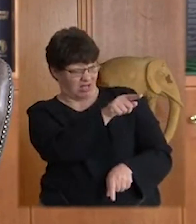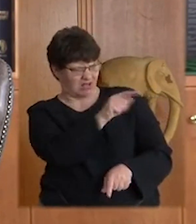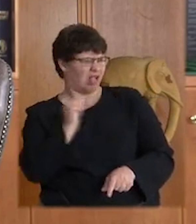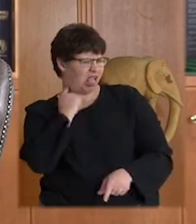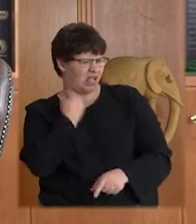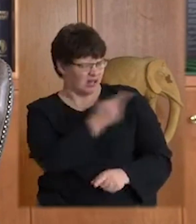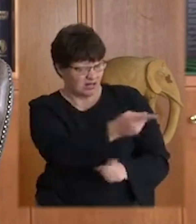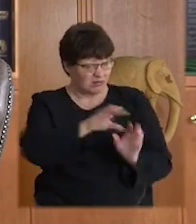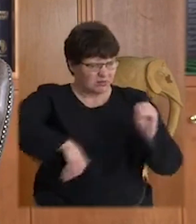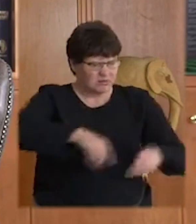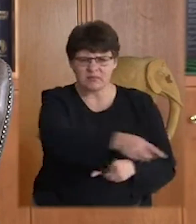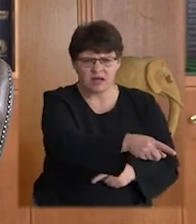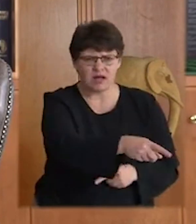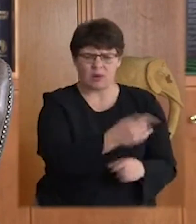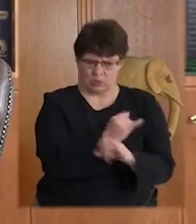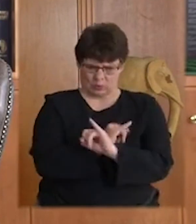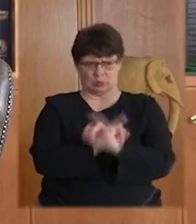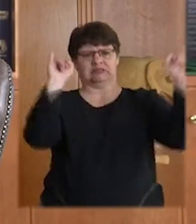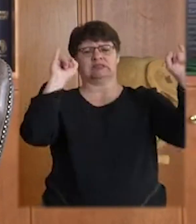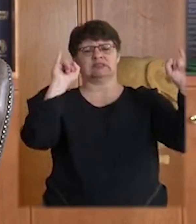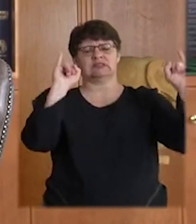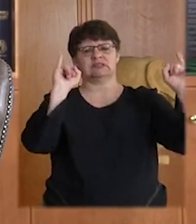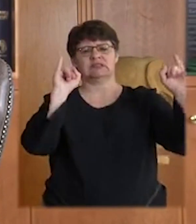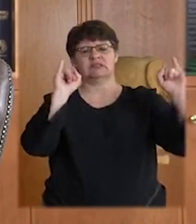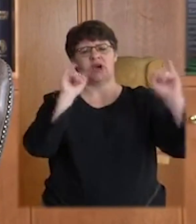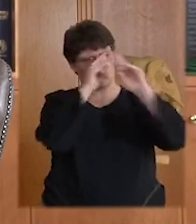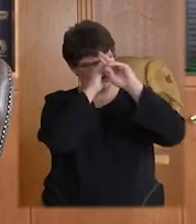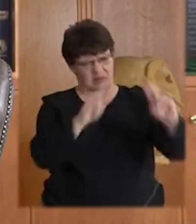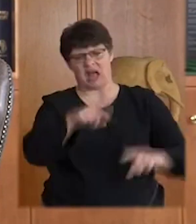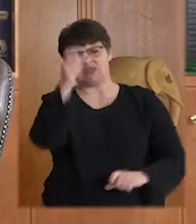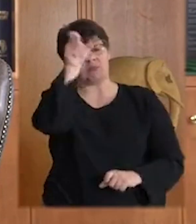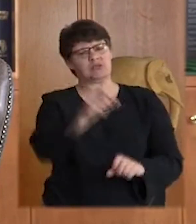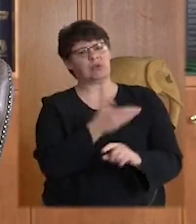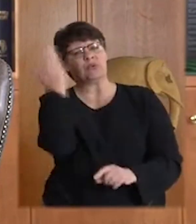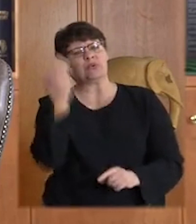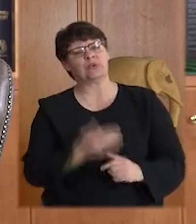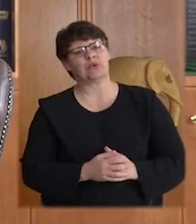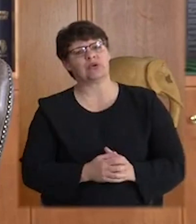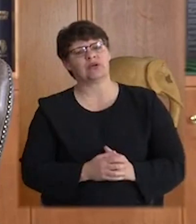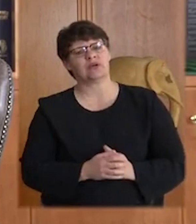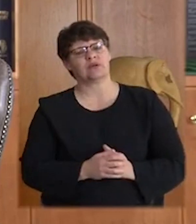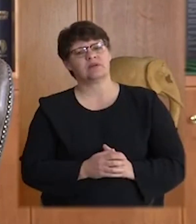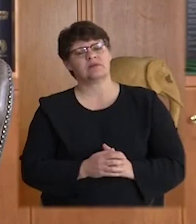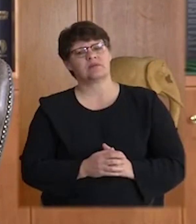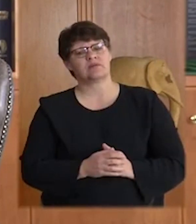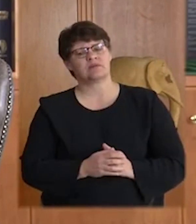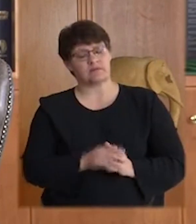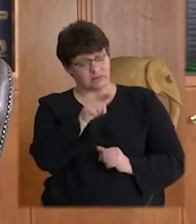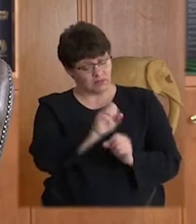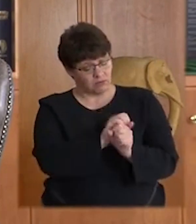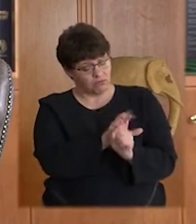illness is the worst form of disrespect for others. This